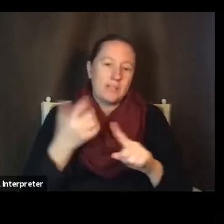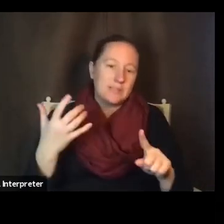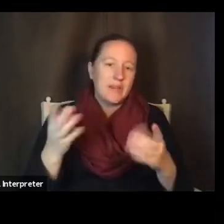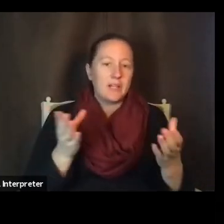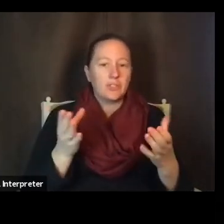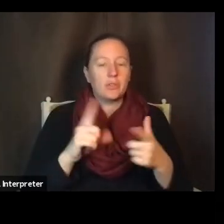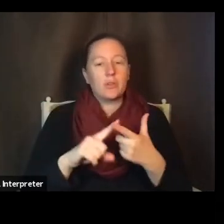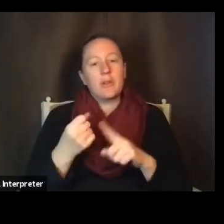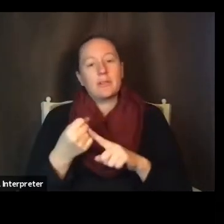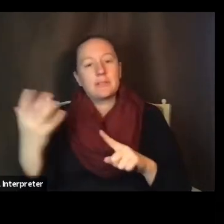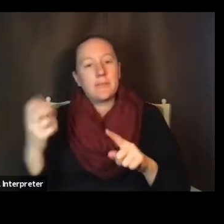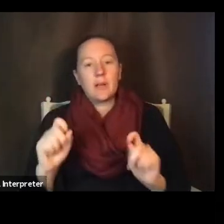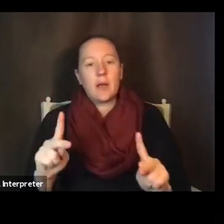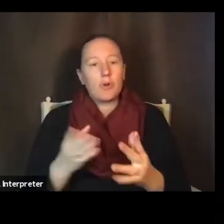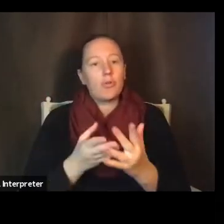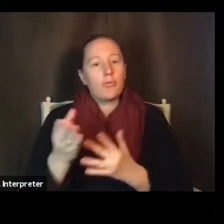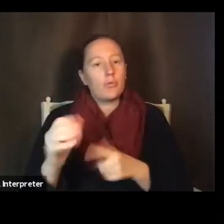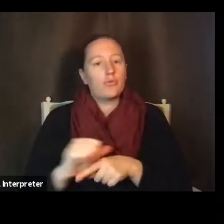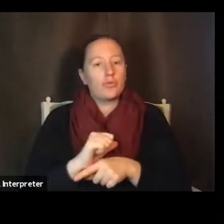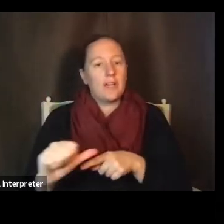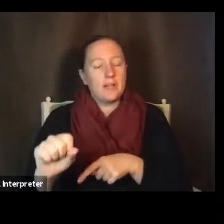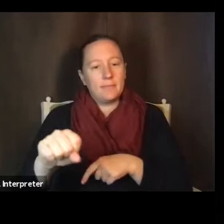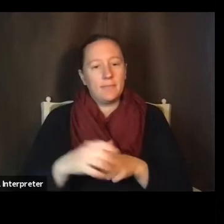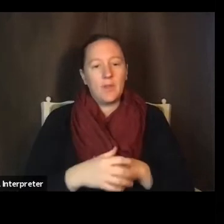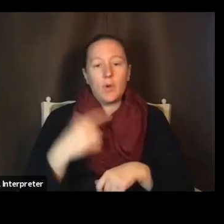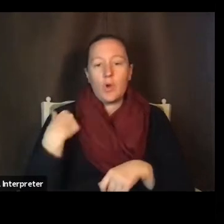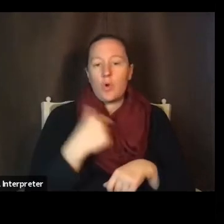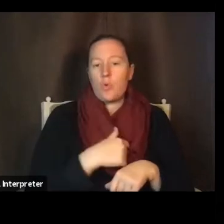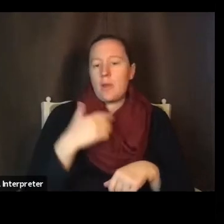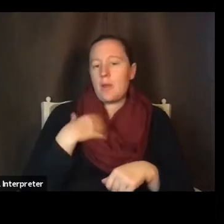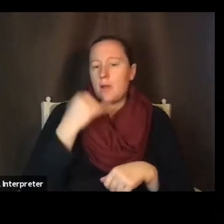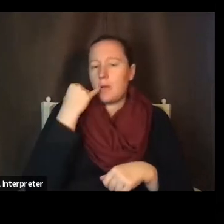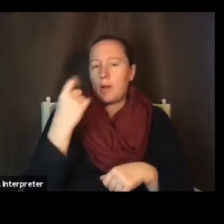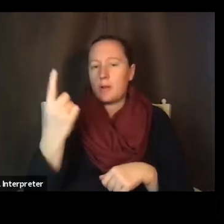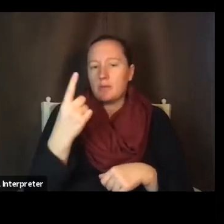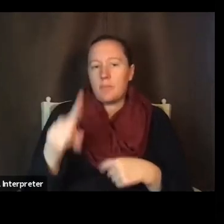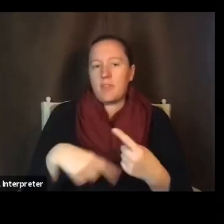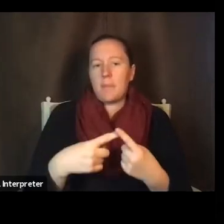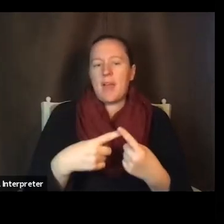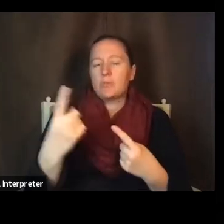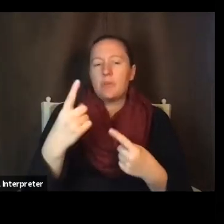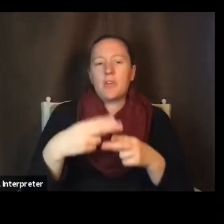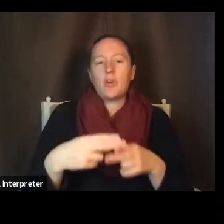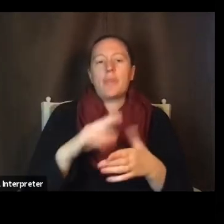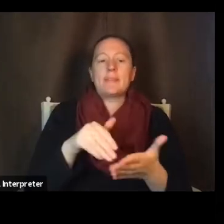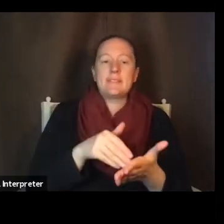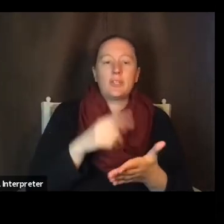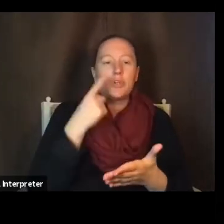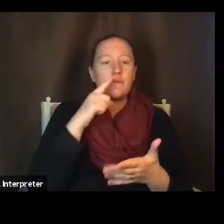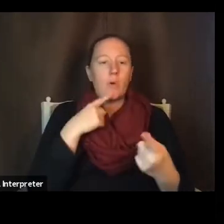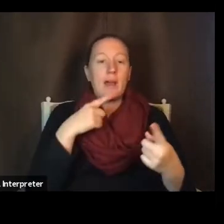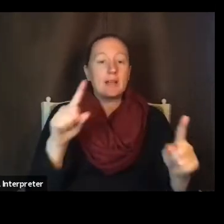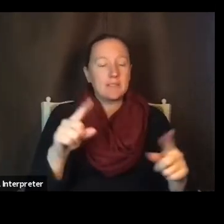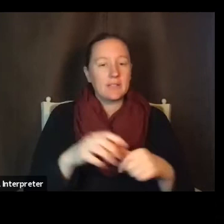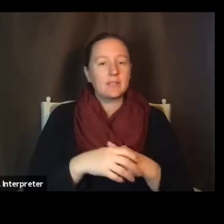and to expand opportunity through that training. We had an idea about something called the Centers for Excellence, which would be a combination of things. So